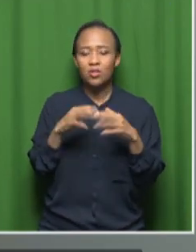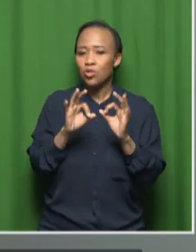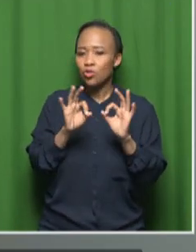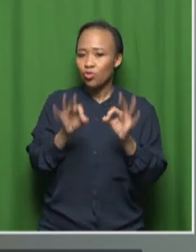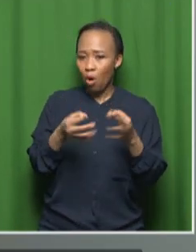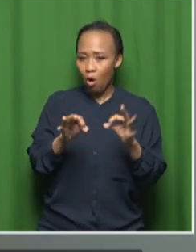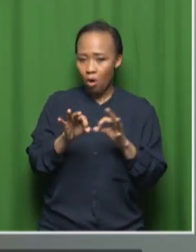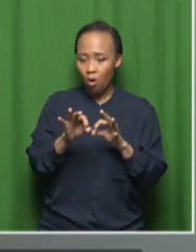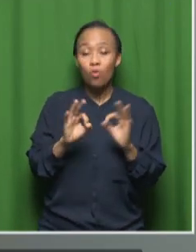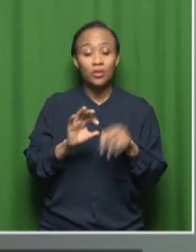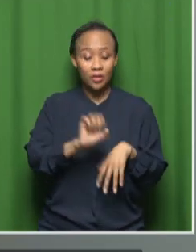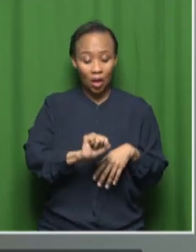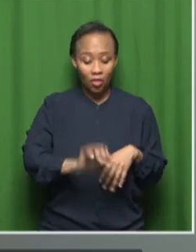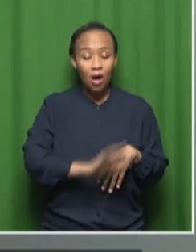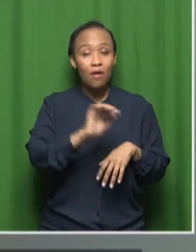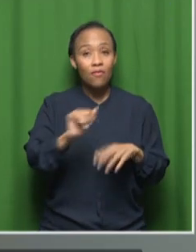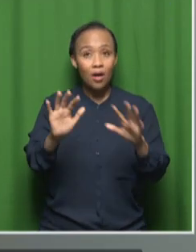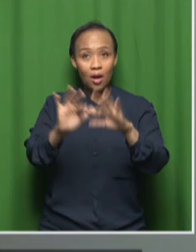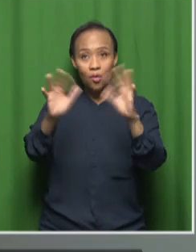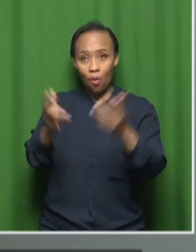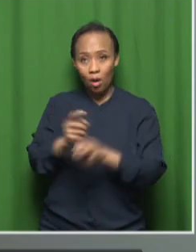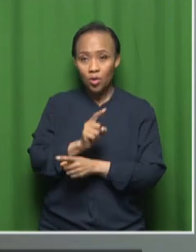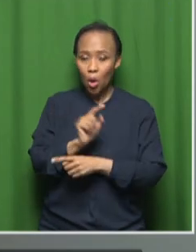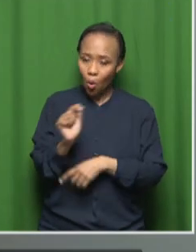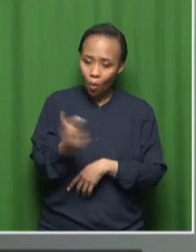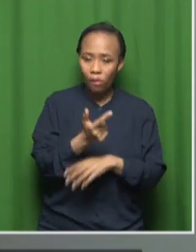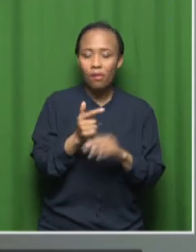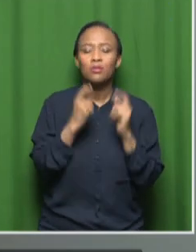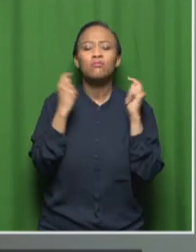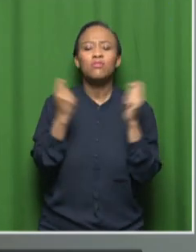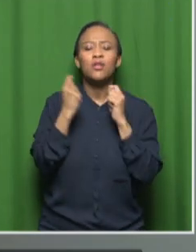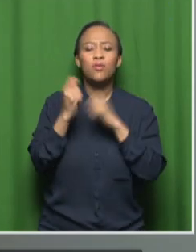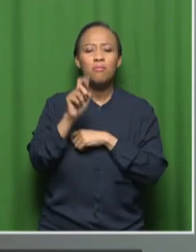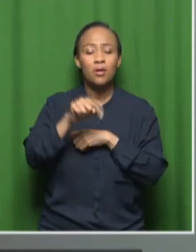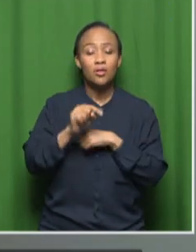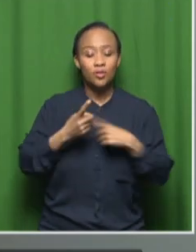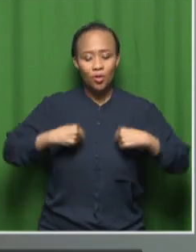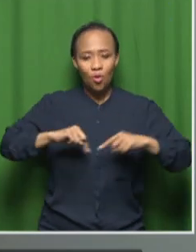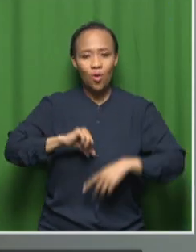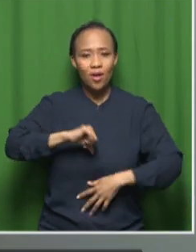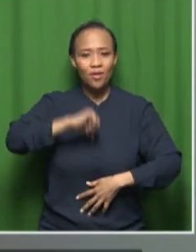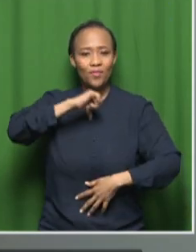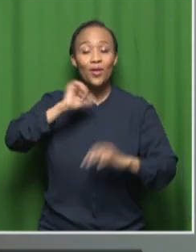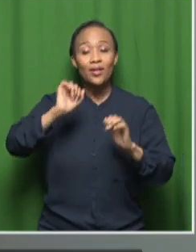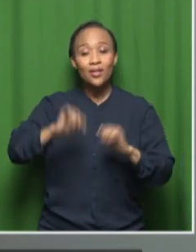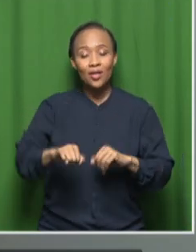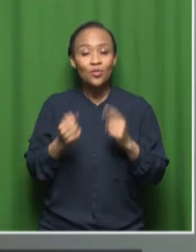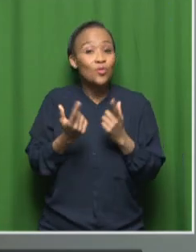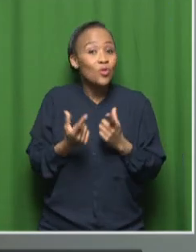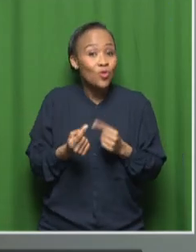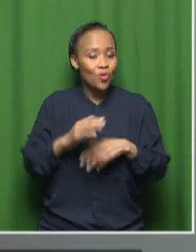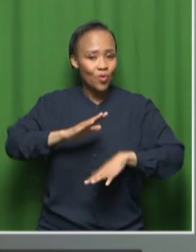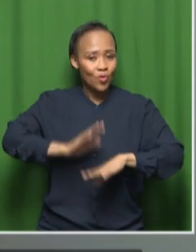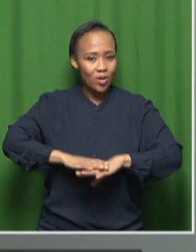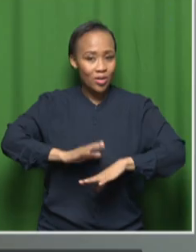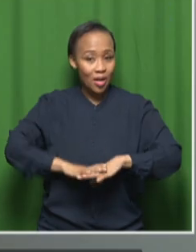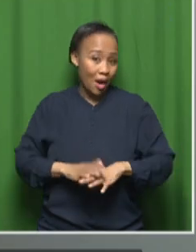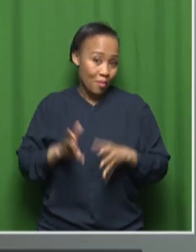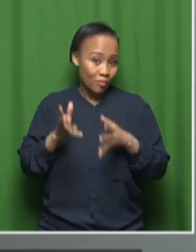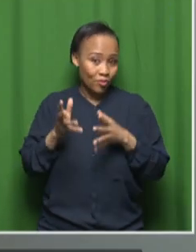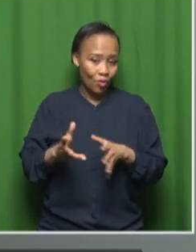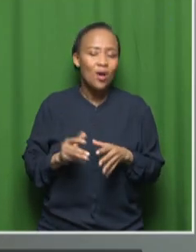world. It is very, very significant, and we are proud to be able to do it at this time, particularly 30 years